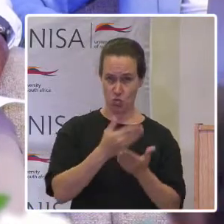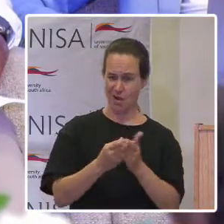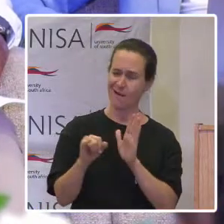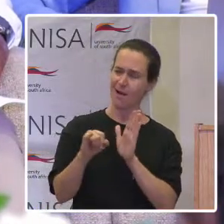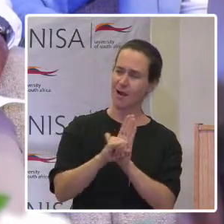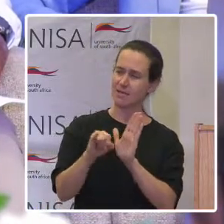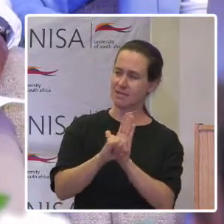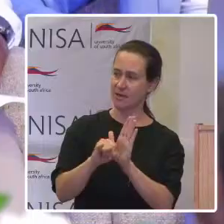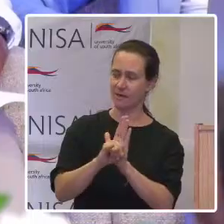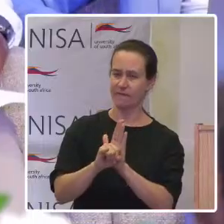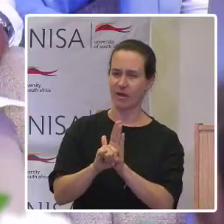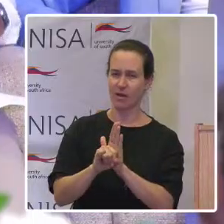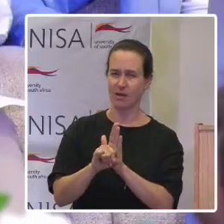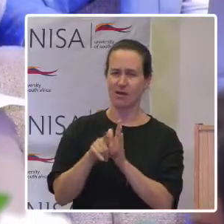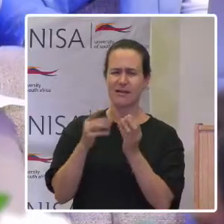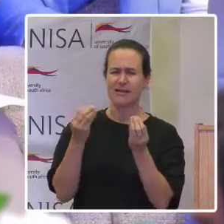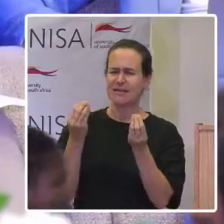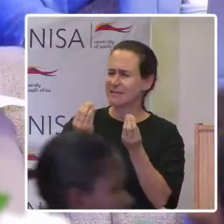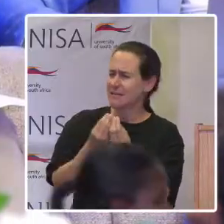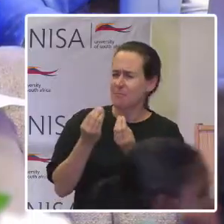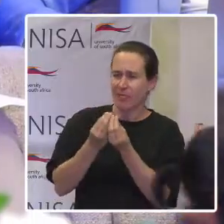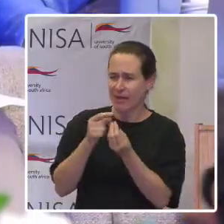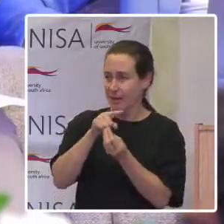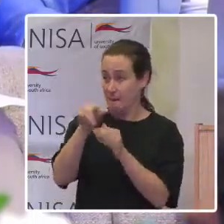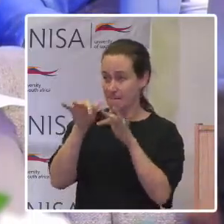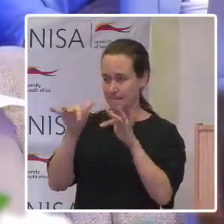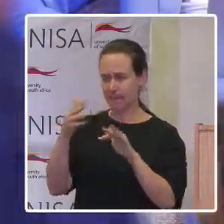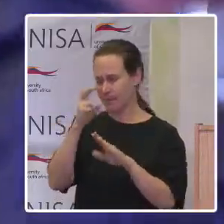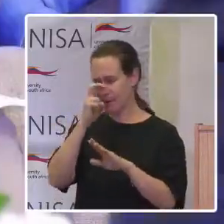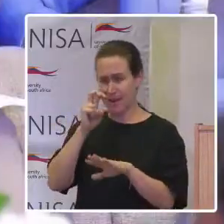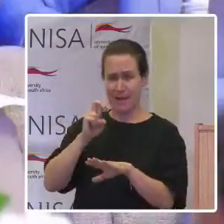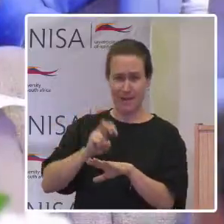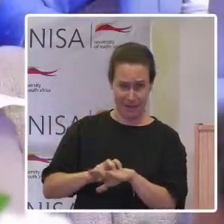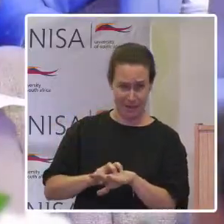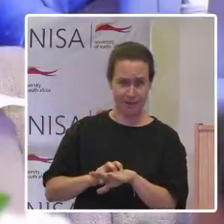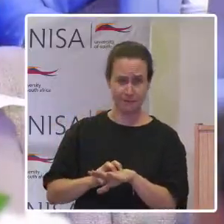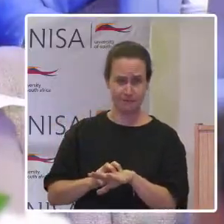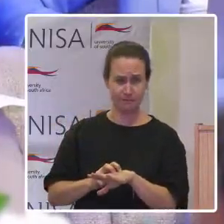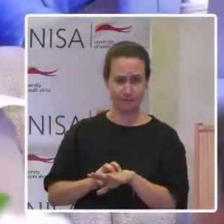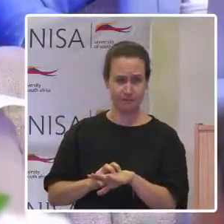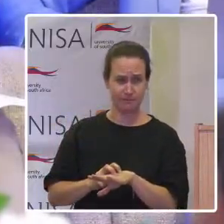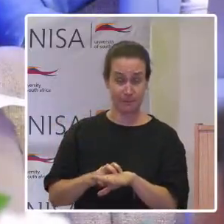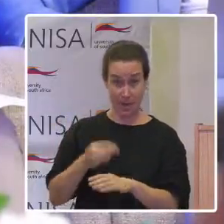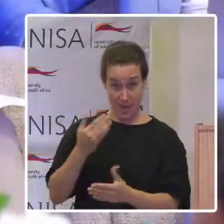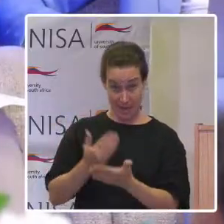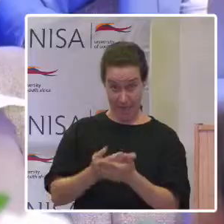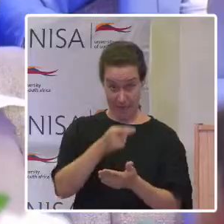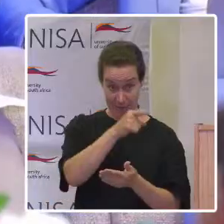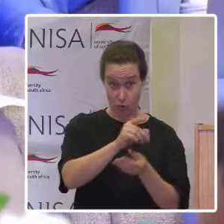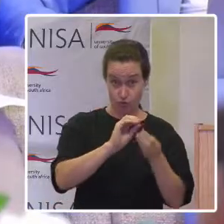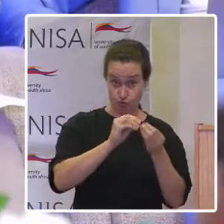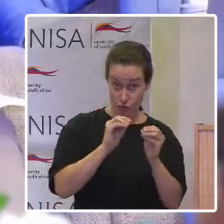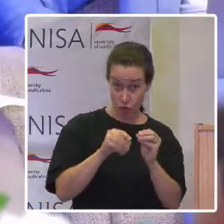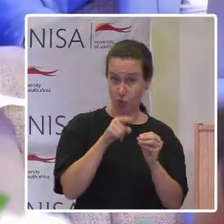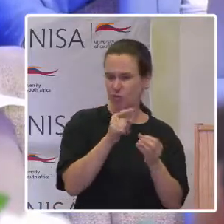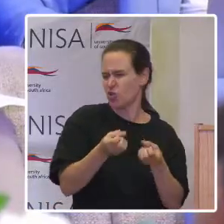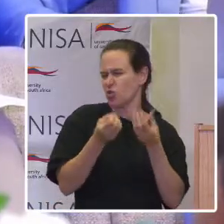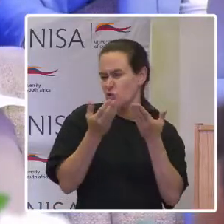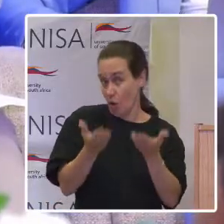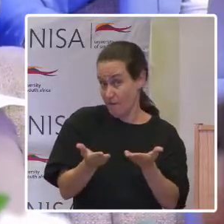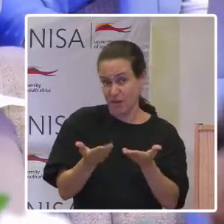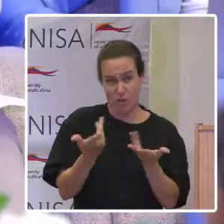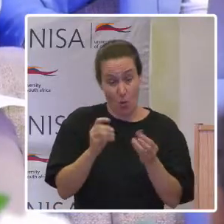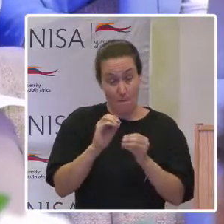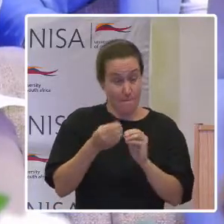identify somewhere or something that people need, and you are able to produce or deliver